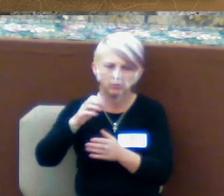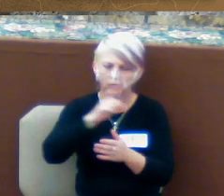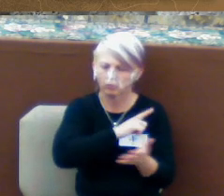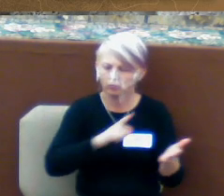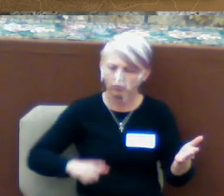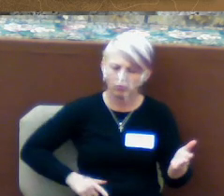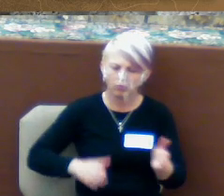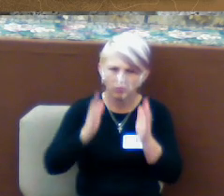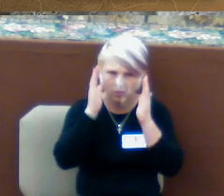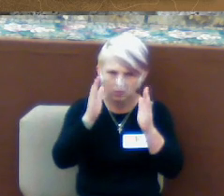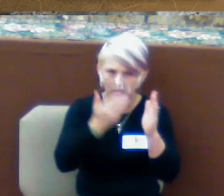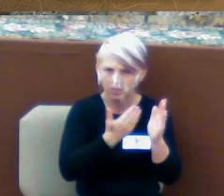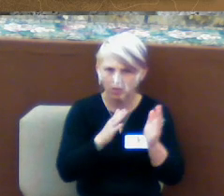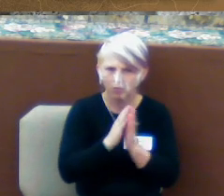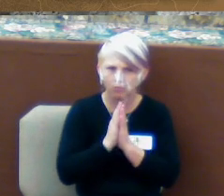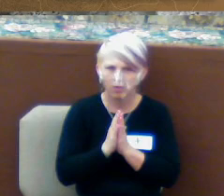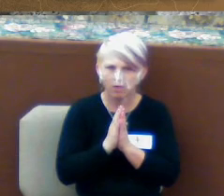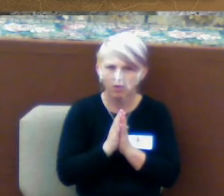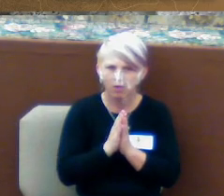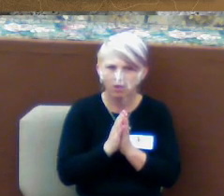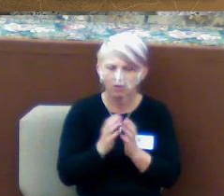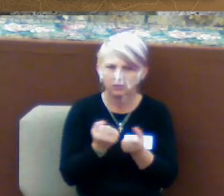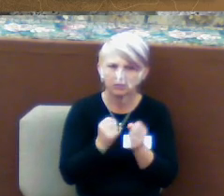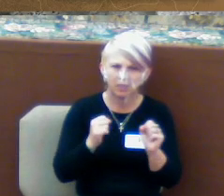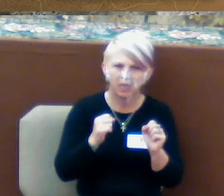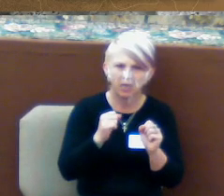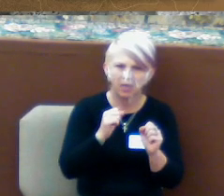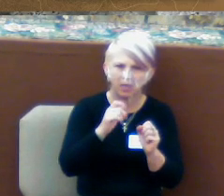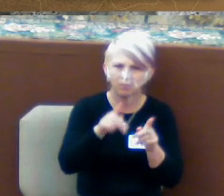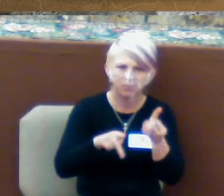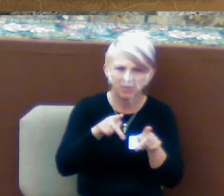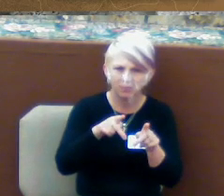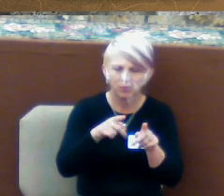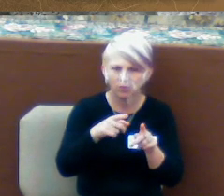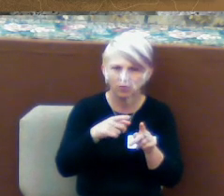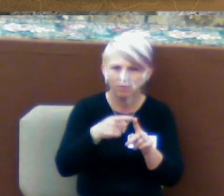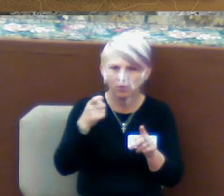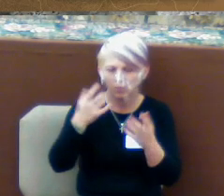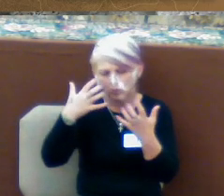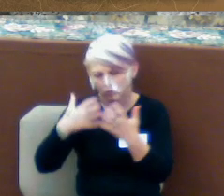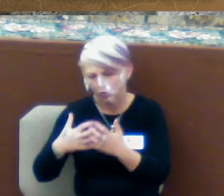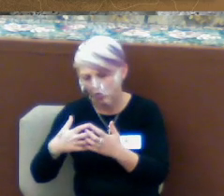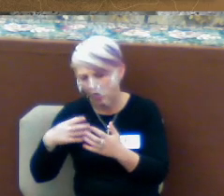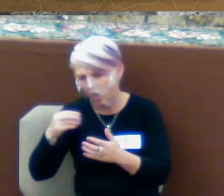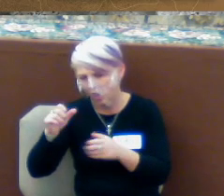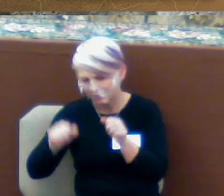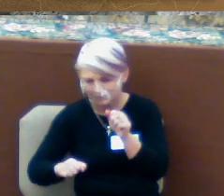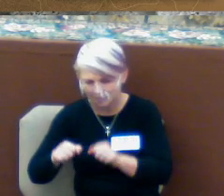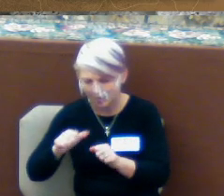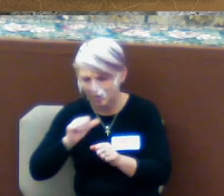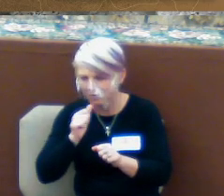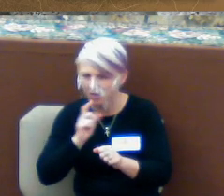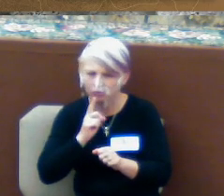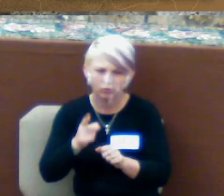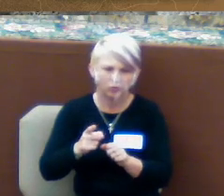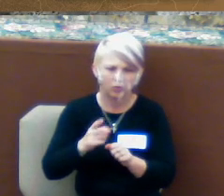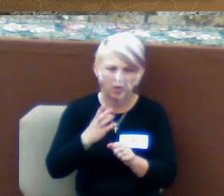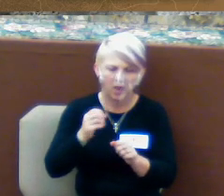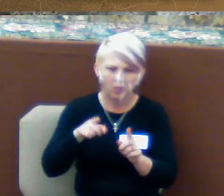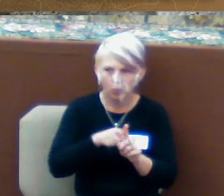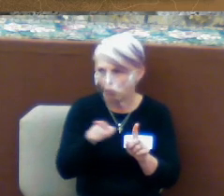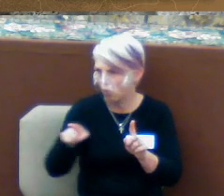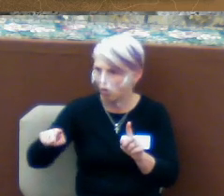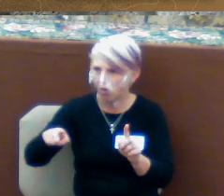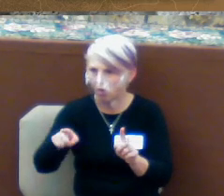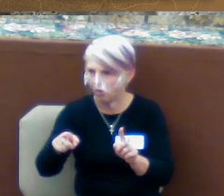prayer. Deliver the erring from the darkness, the doubting from their uncertainty, and the wandering from their